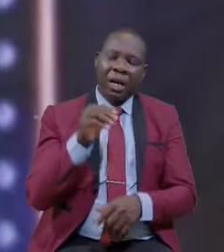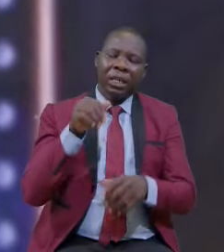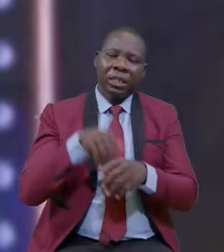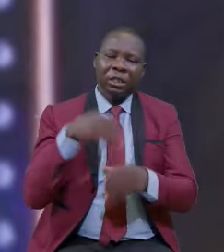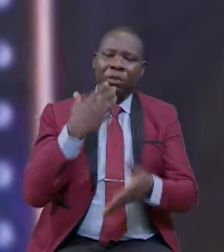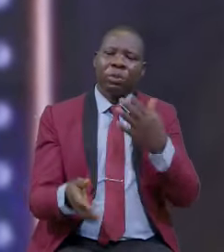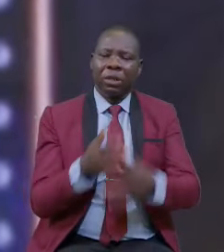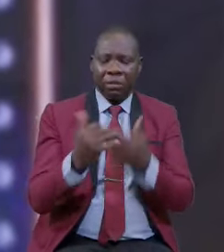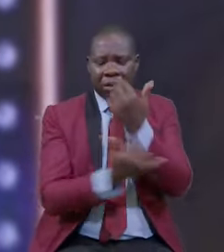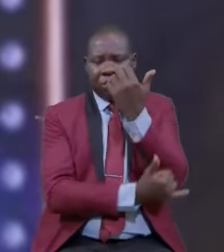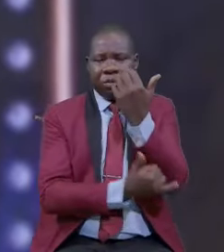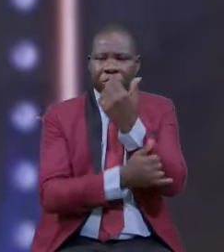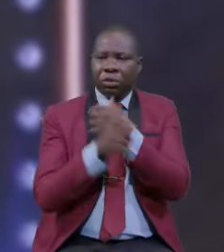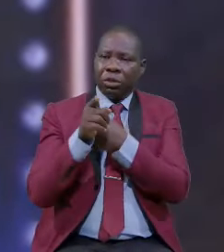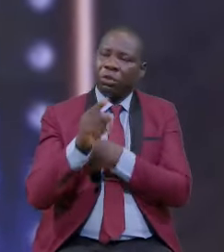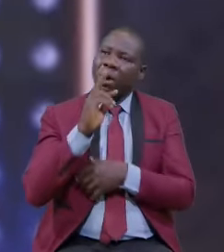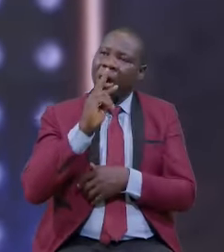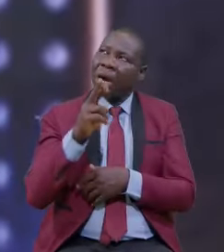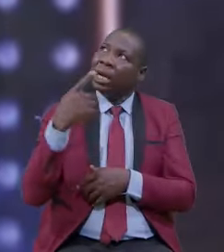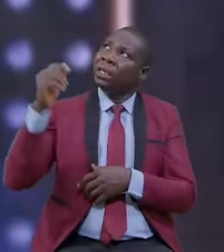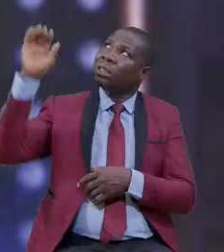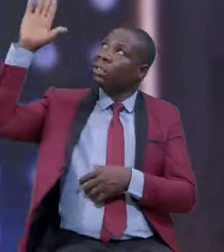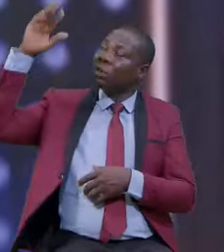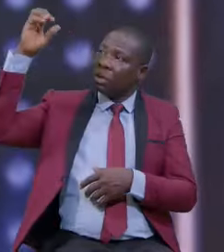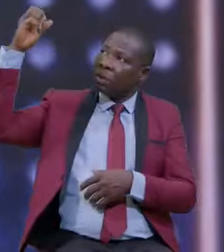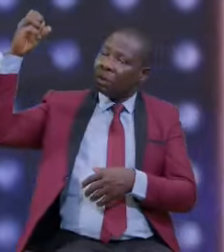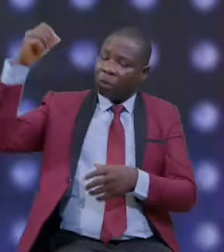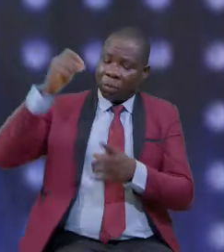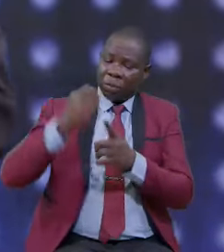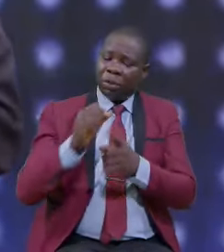thy word is a lamp unto my feet and a